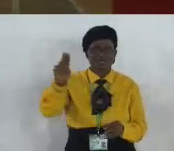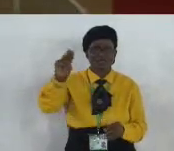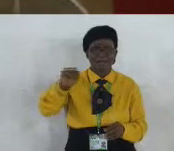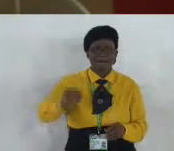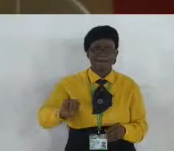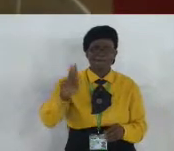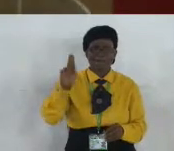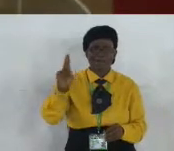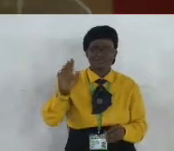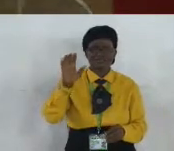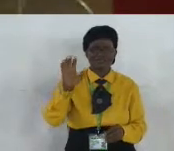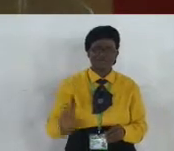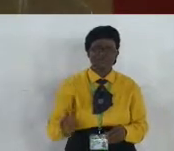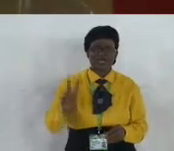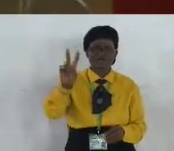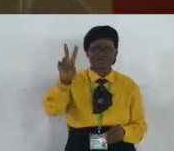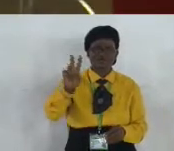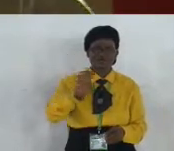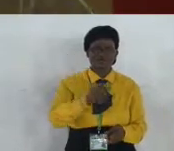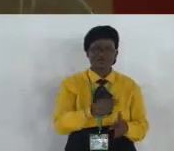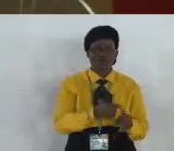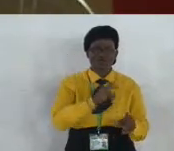from verse 1 to 12,